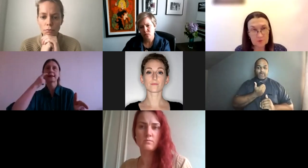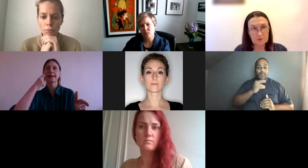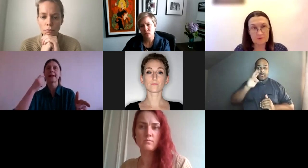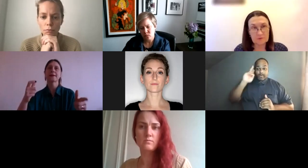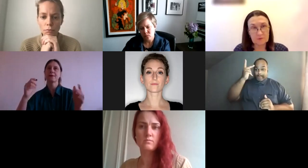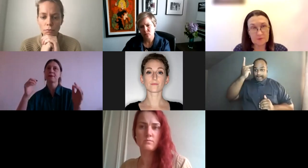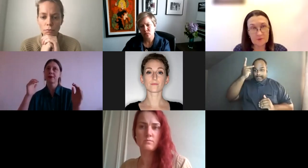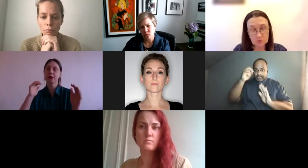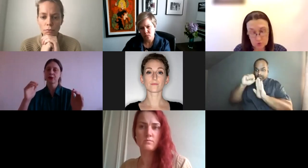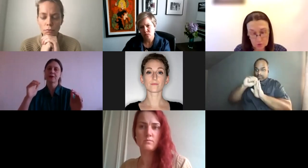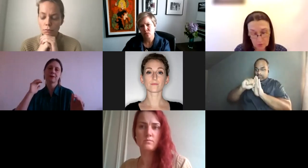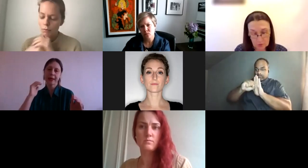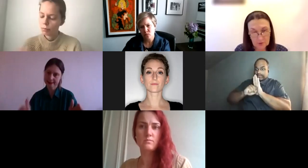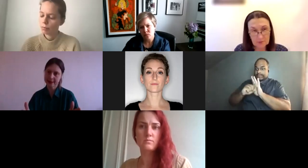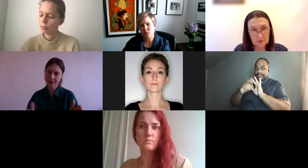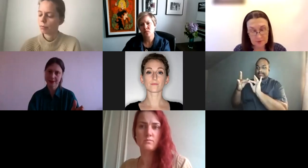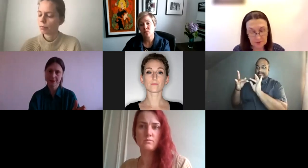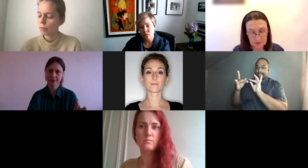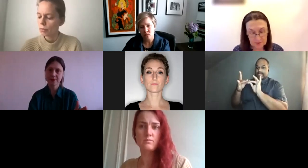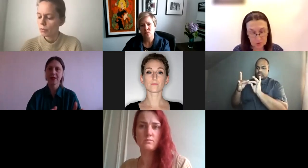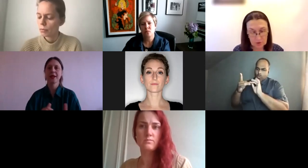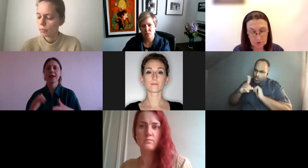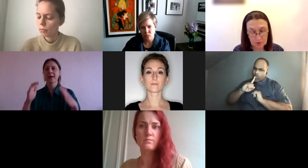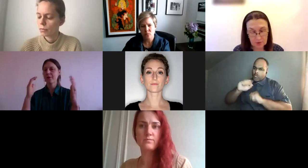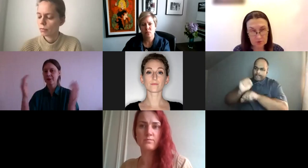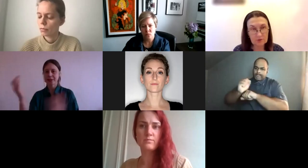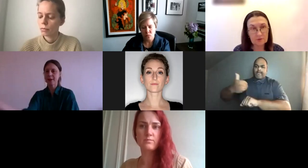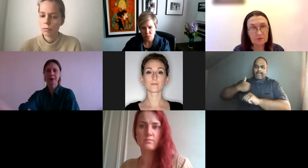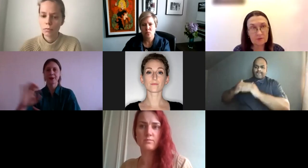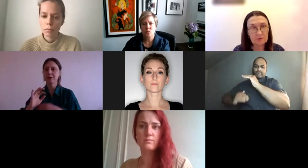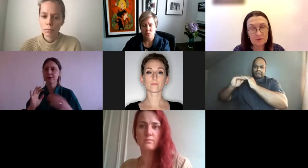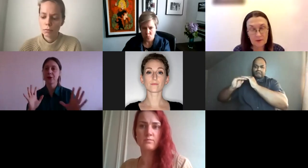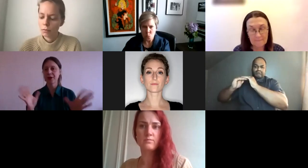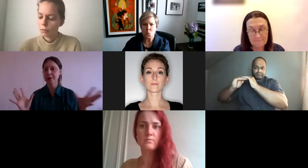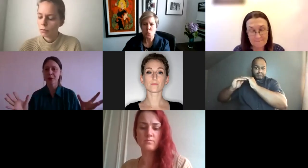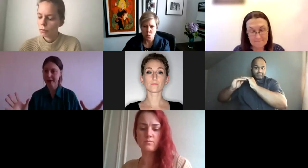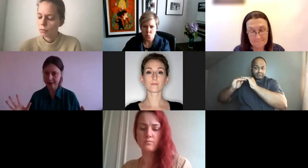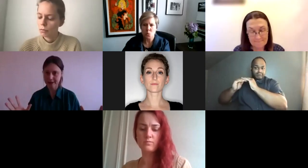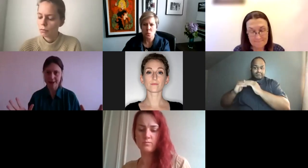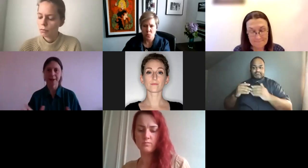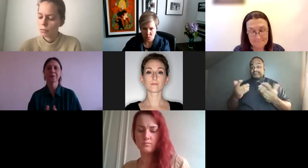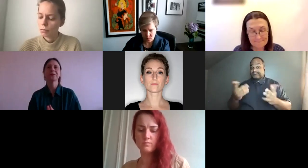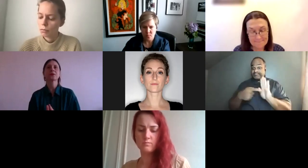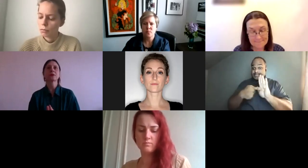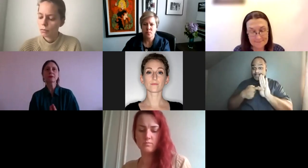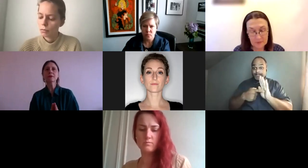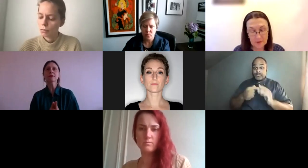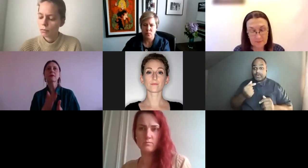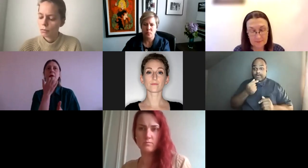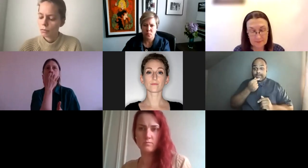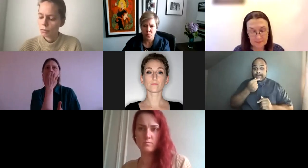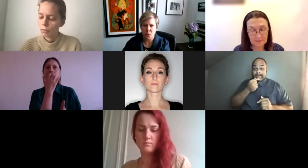politics, yes, says inclusion has limits. For example, no gay propaganda, yeah.